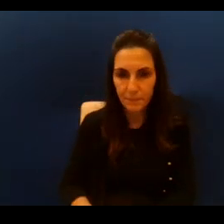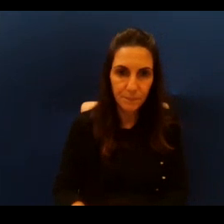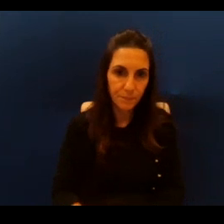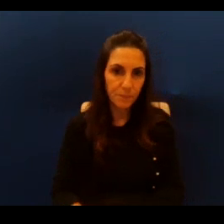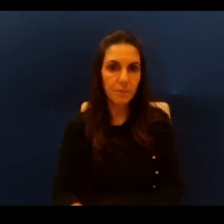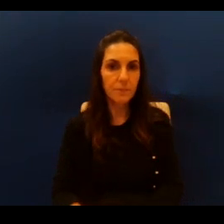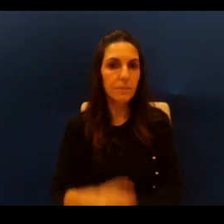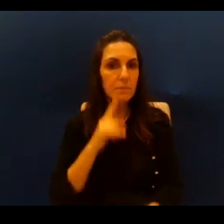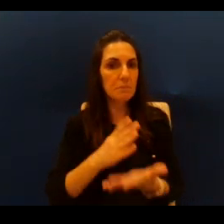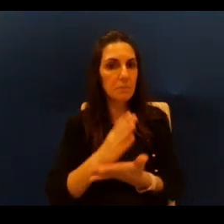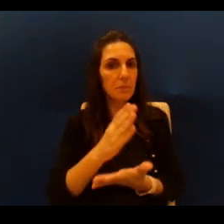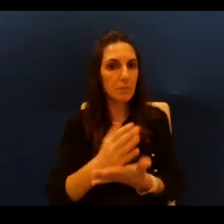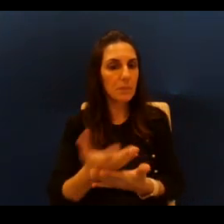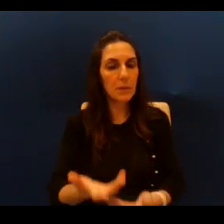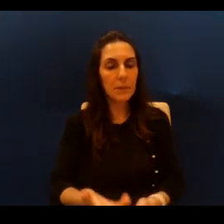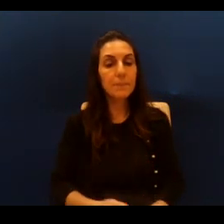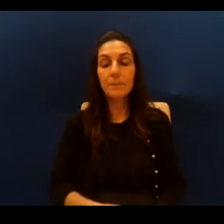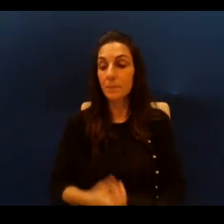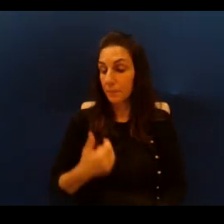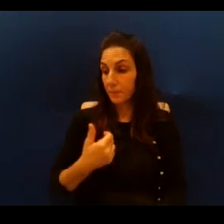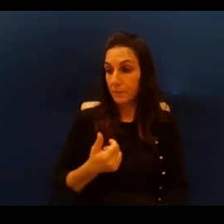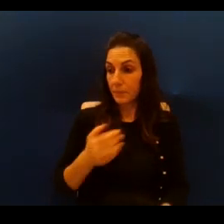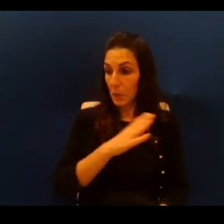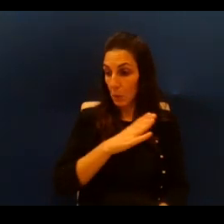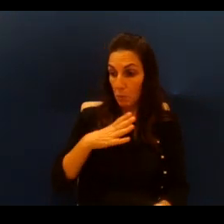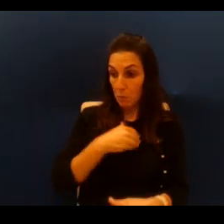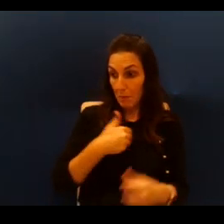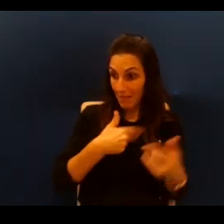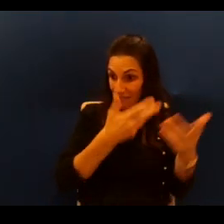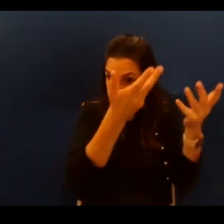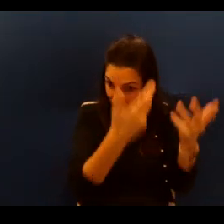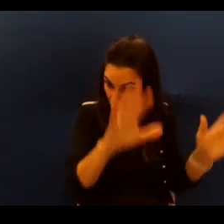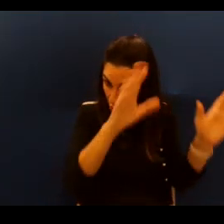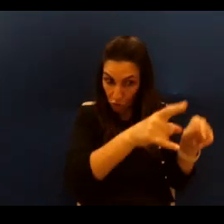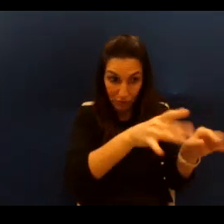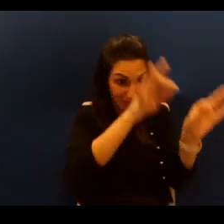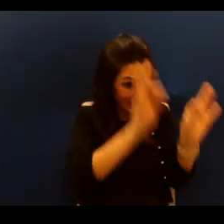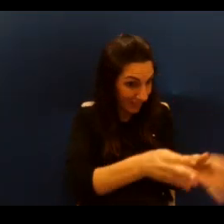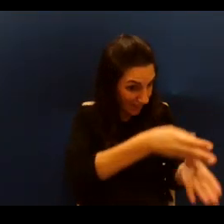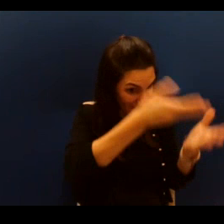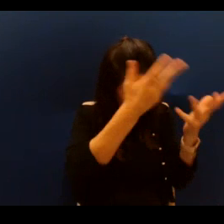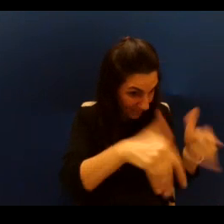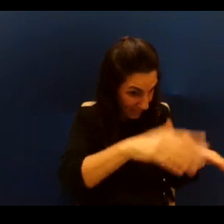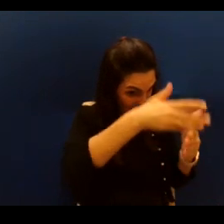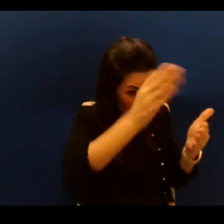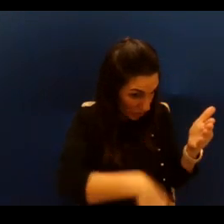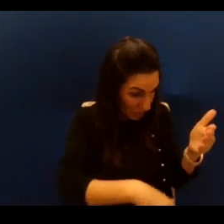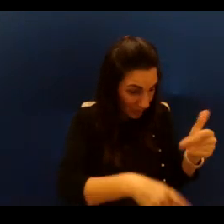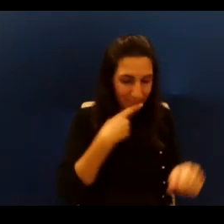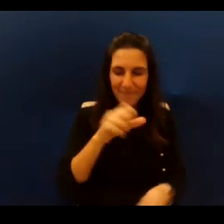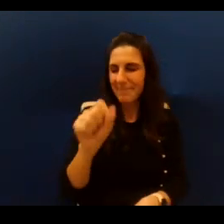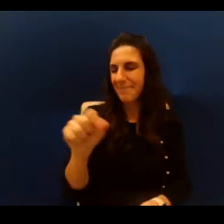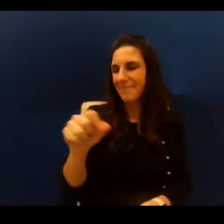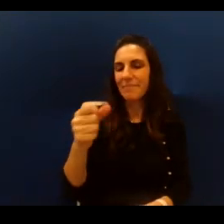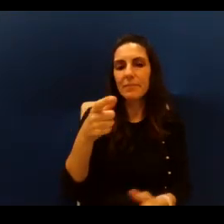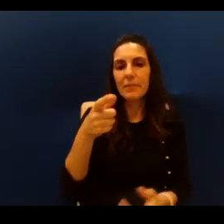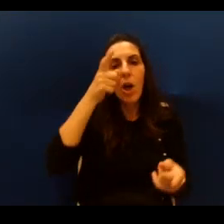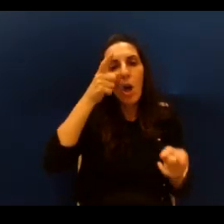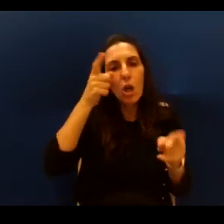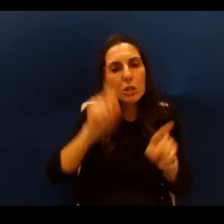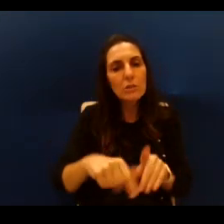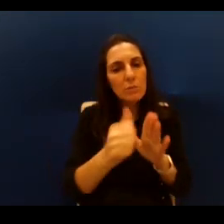All right. All right. Board member, he is finished. Are we absolutely sure we're finished? Okay. Consent agenda. Is there any